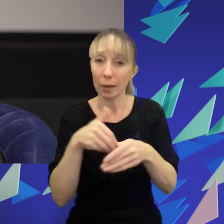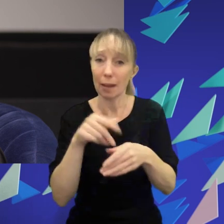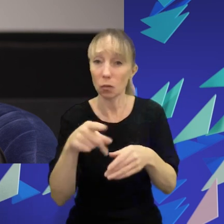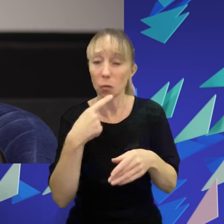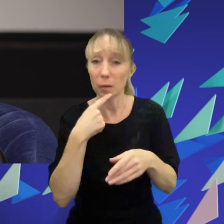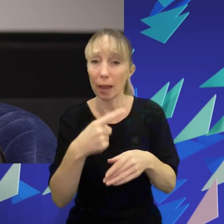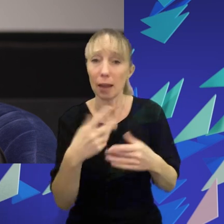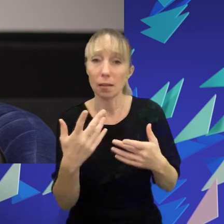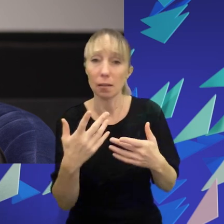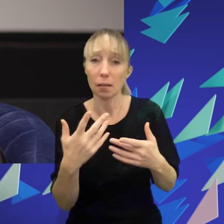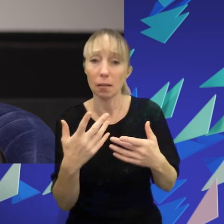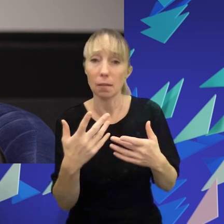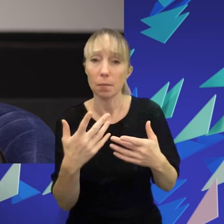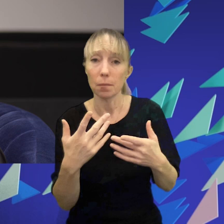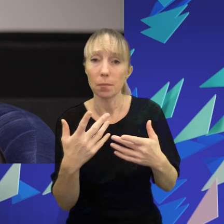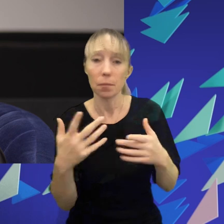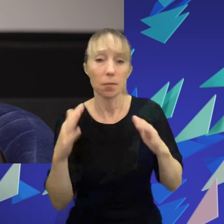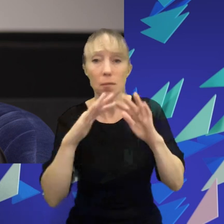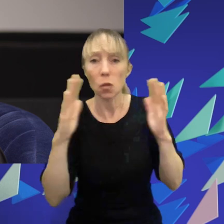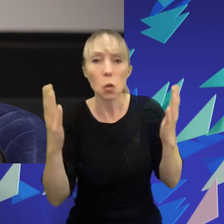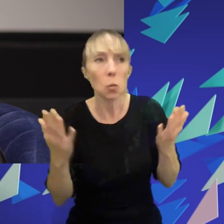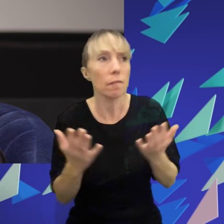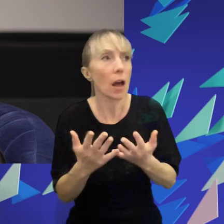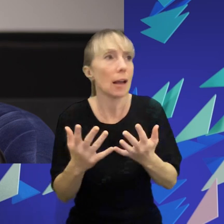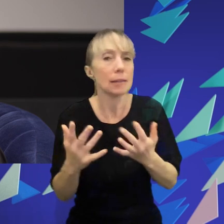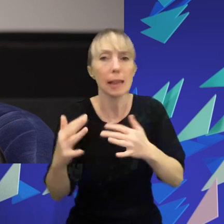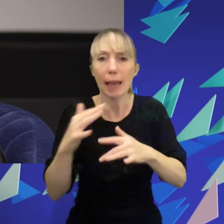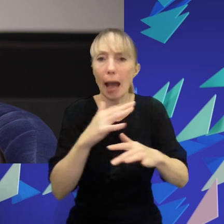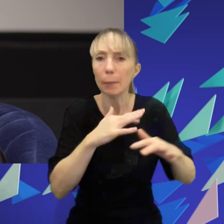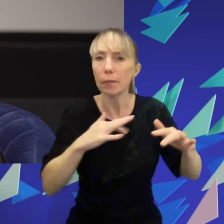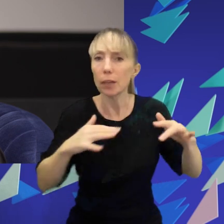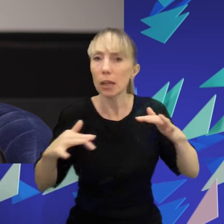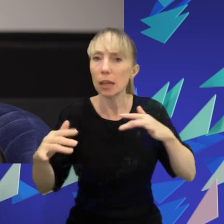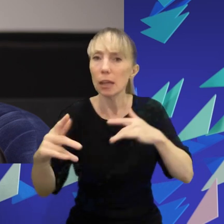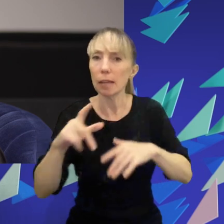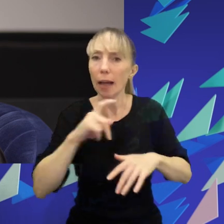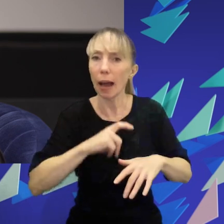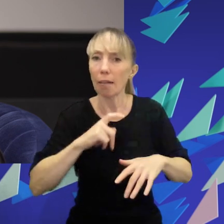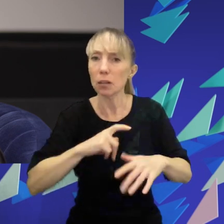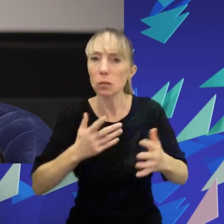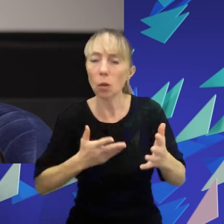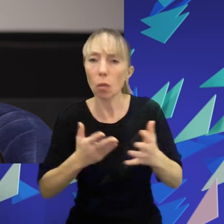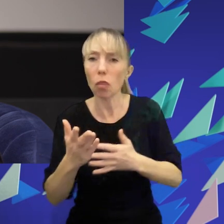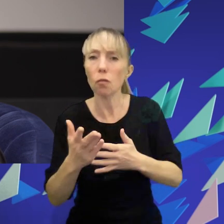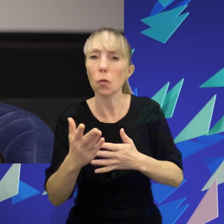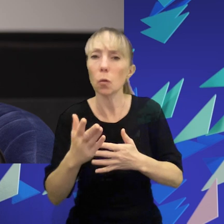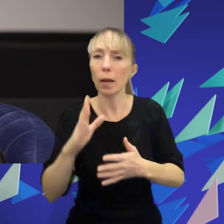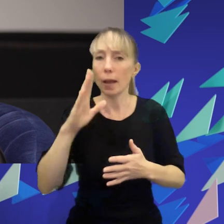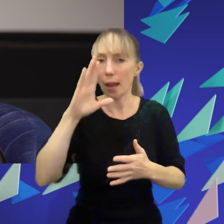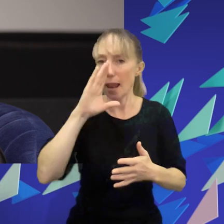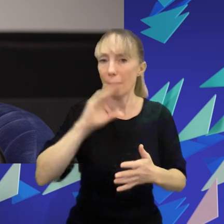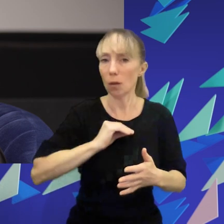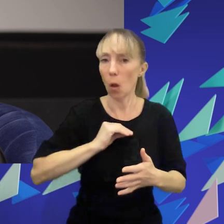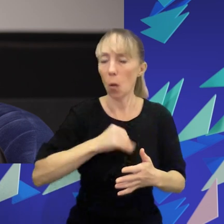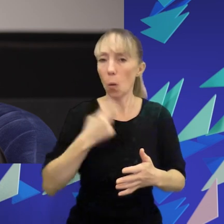way." The universe and the atmospheres that these characters go through inform us a lot